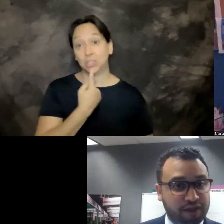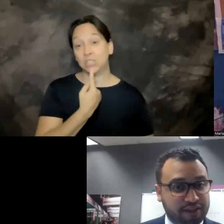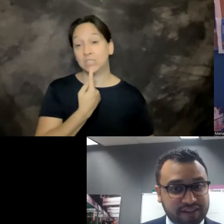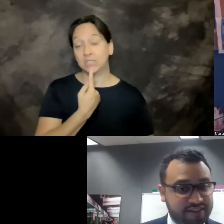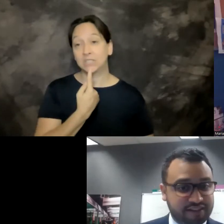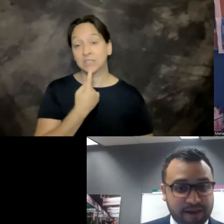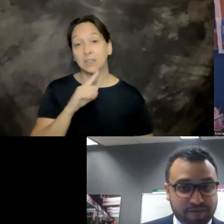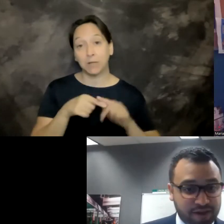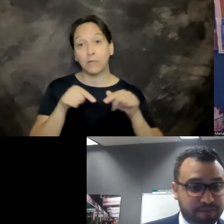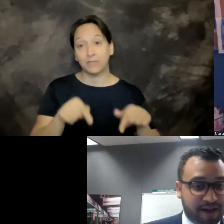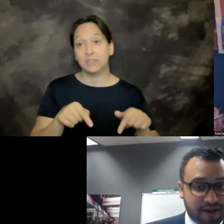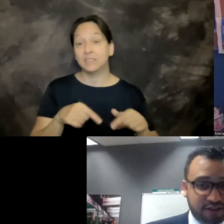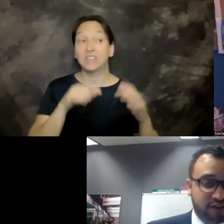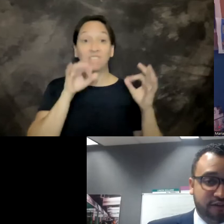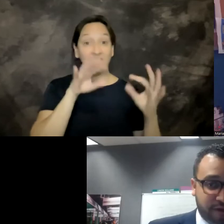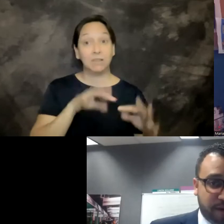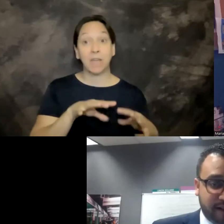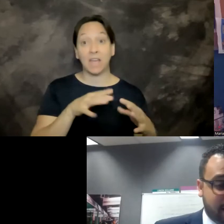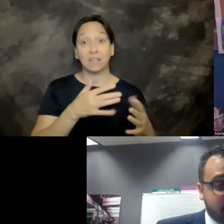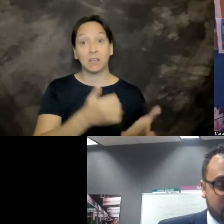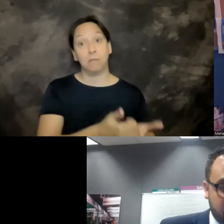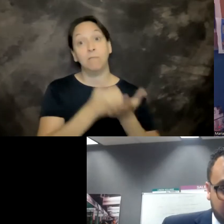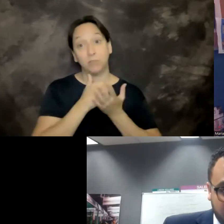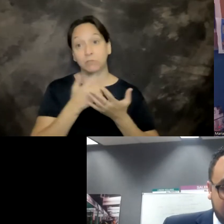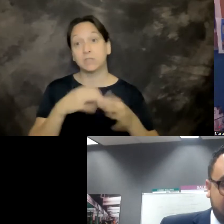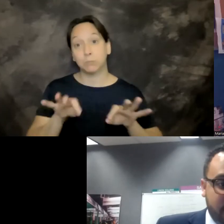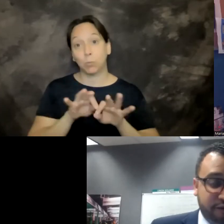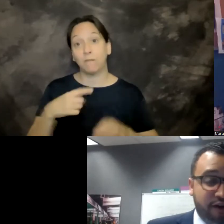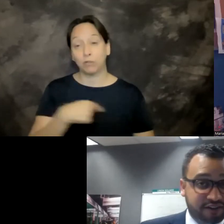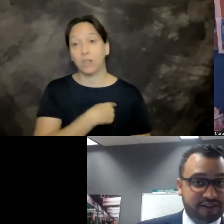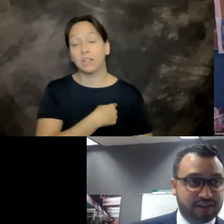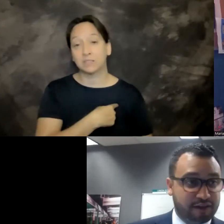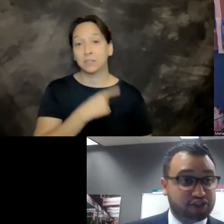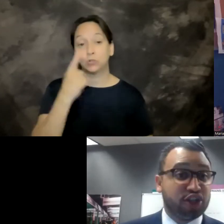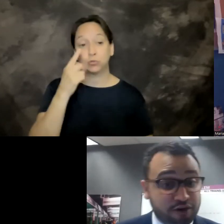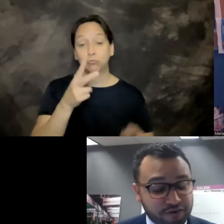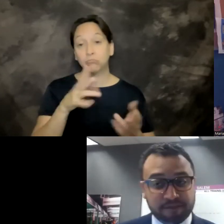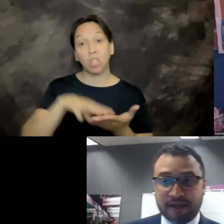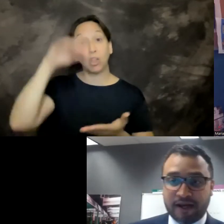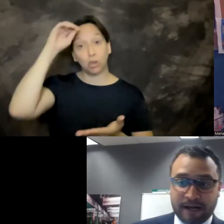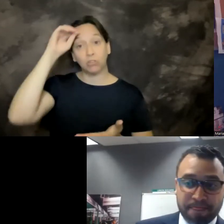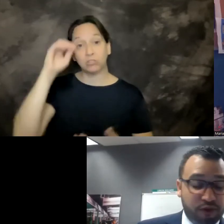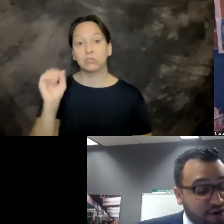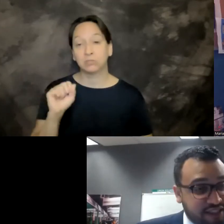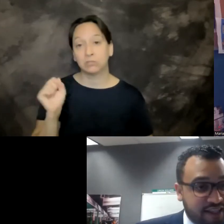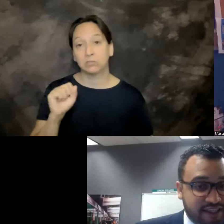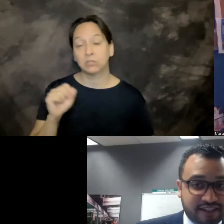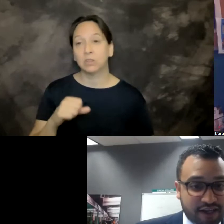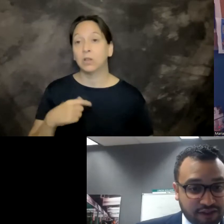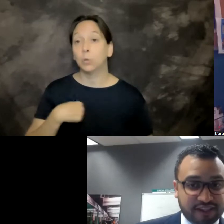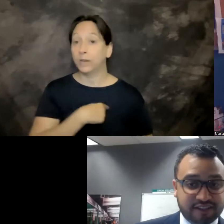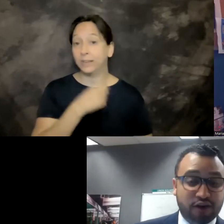And you know, this is the type of feedback and constructive feedback that I think is really important for us to learn from. We understand that